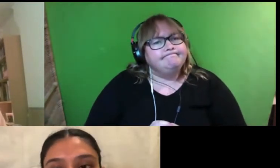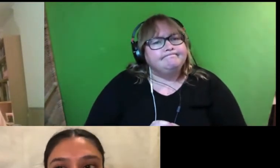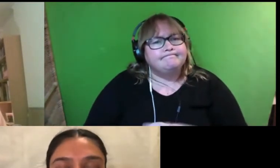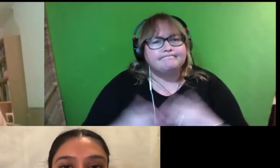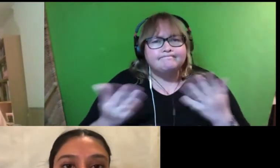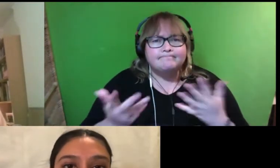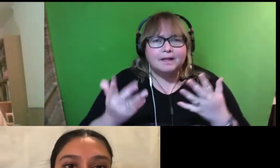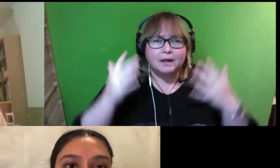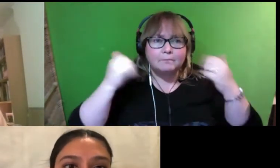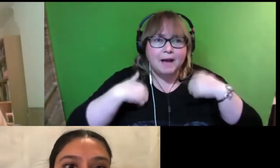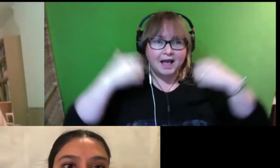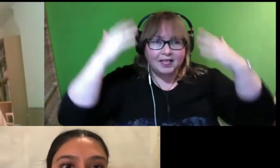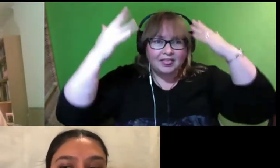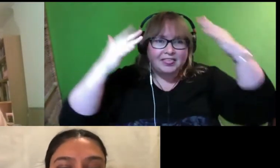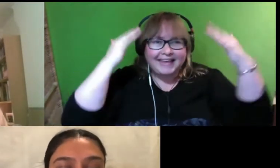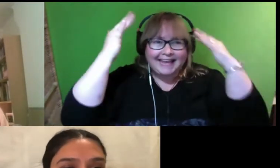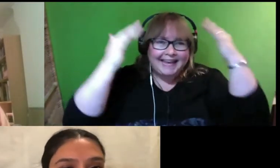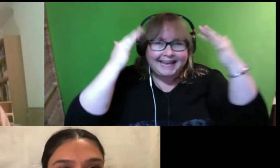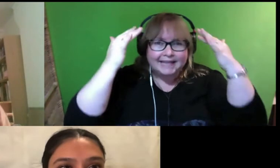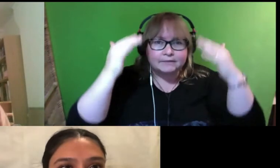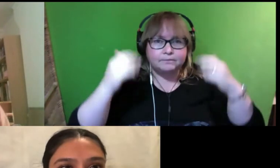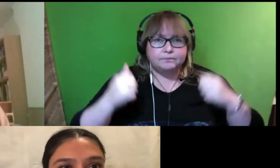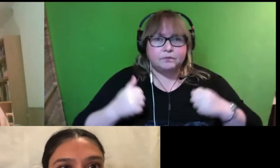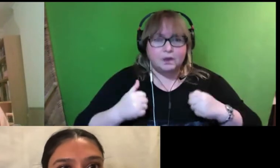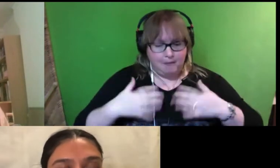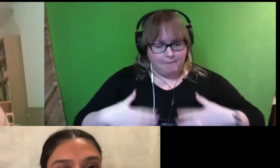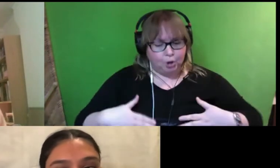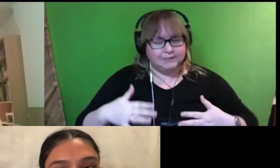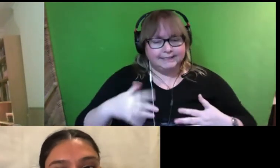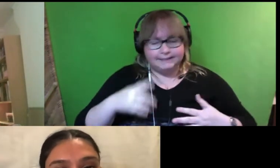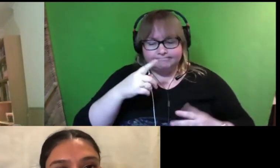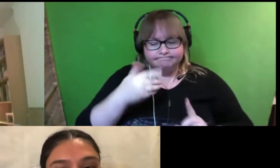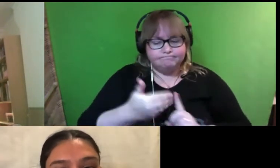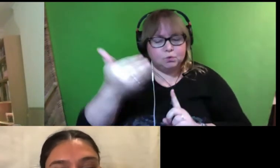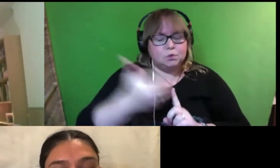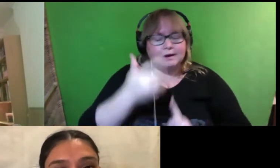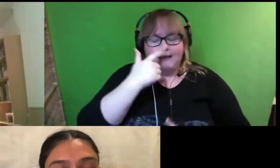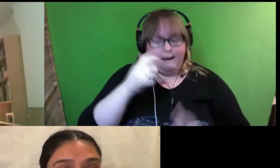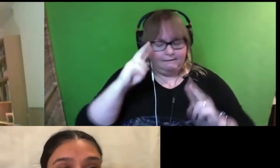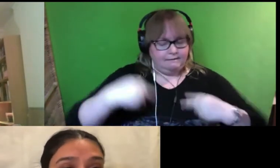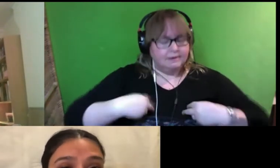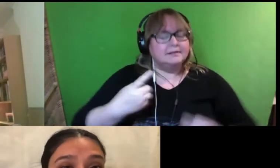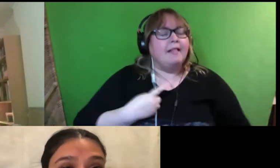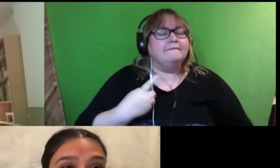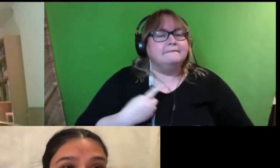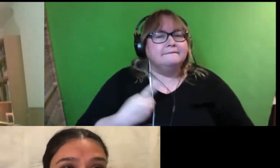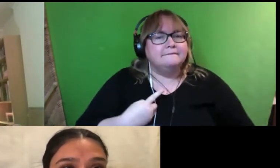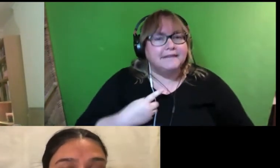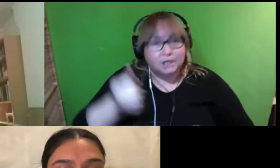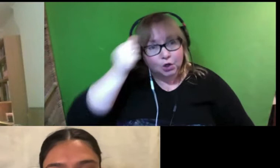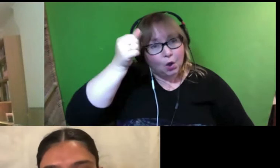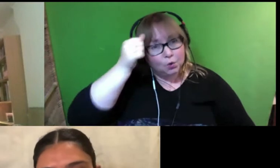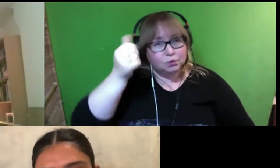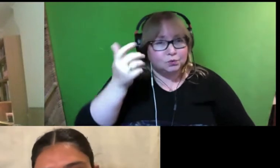the thinking that I keep coming back to is that my body knows, and that it is a rich